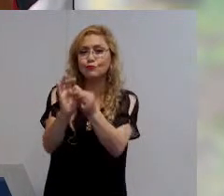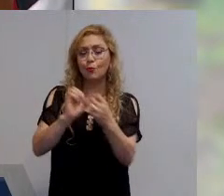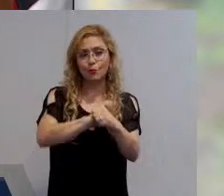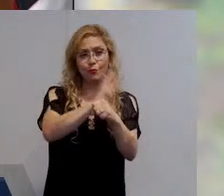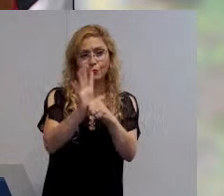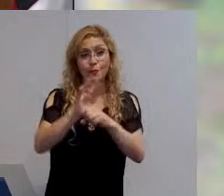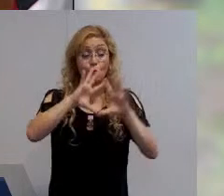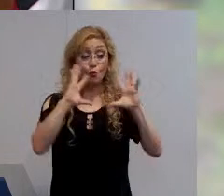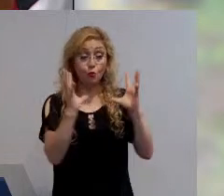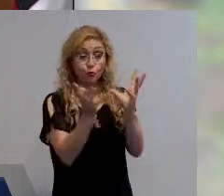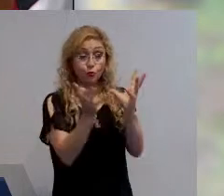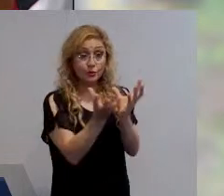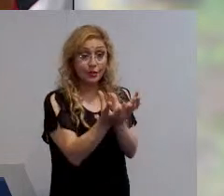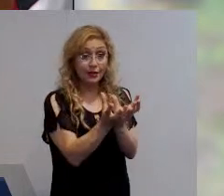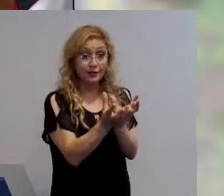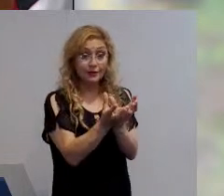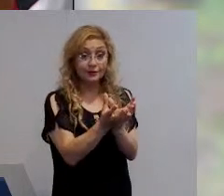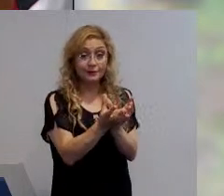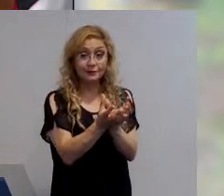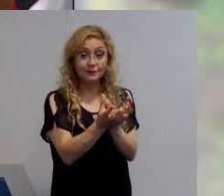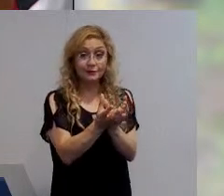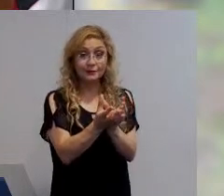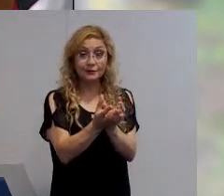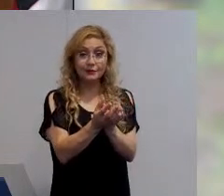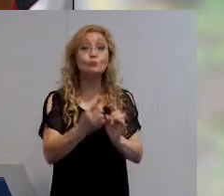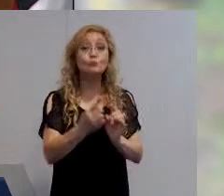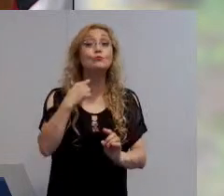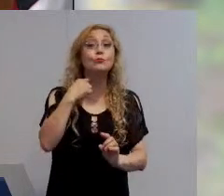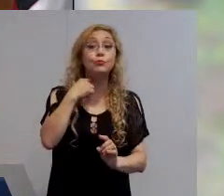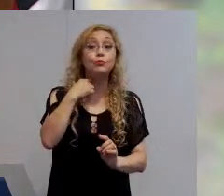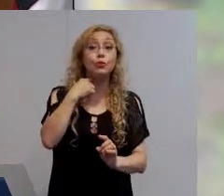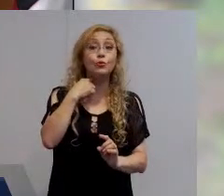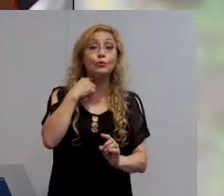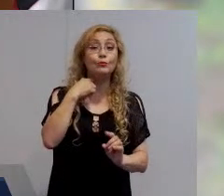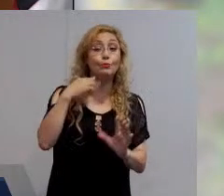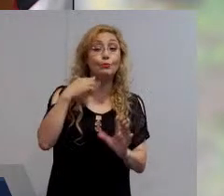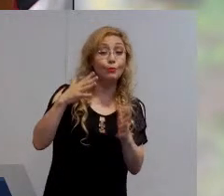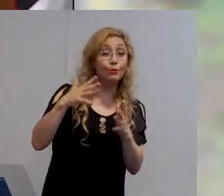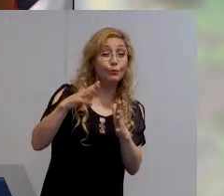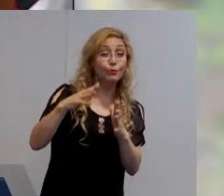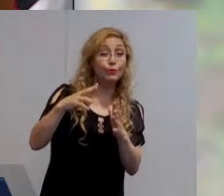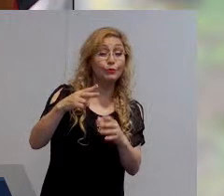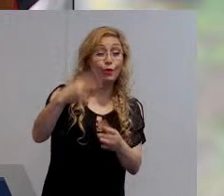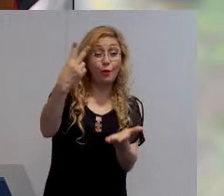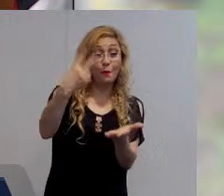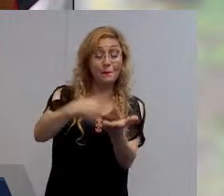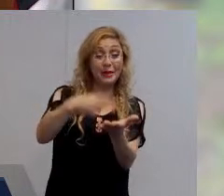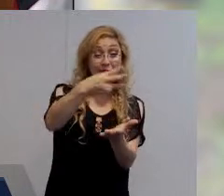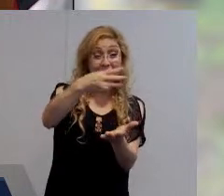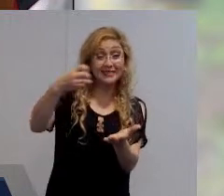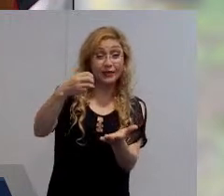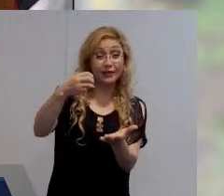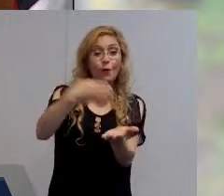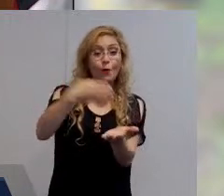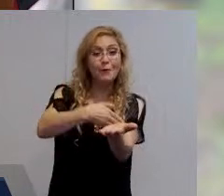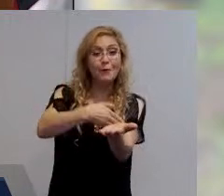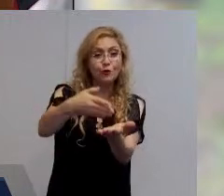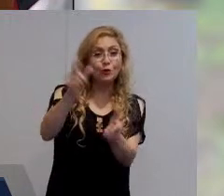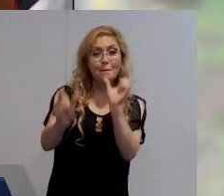result of the world pandemic that produced close to